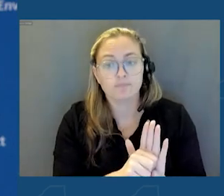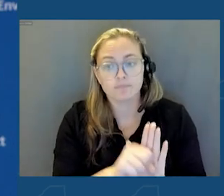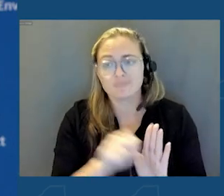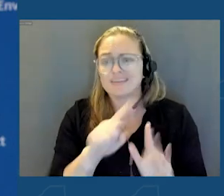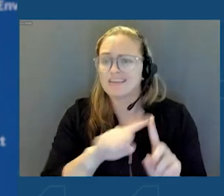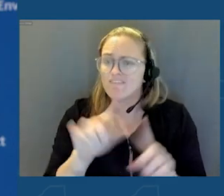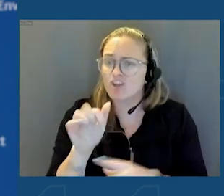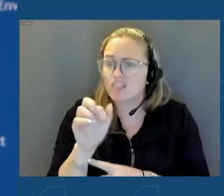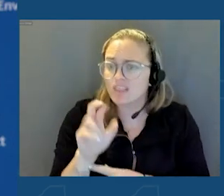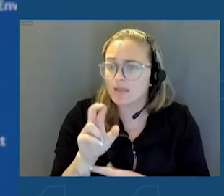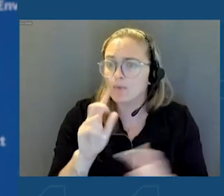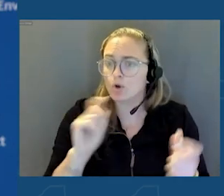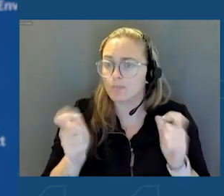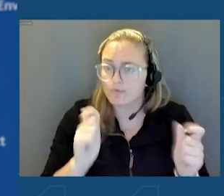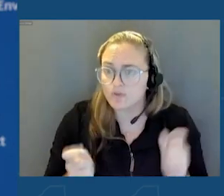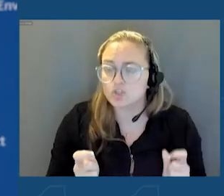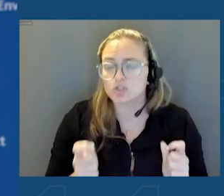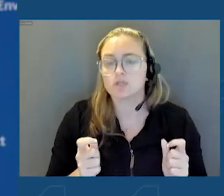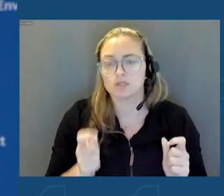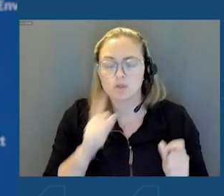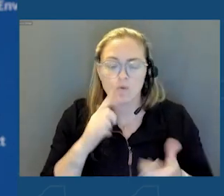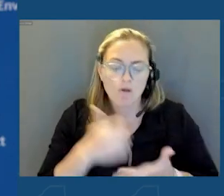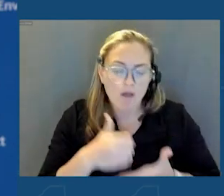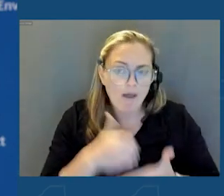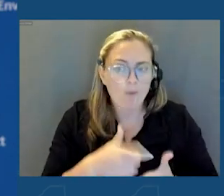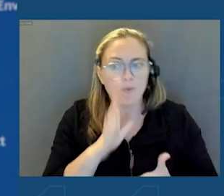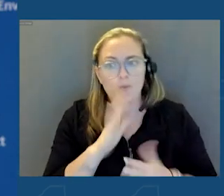Labor is going to be protected.